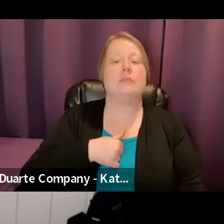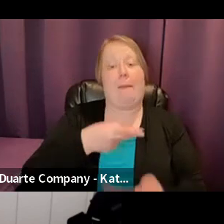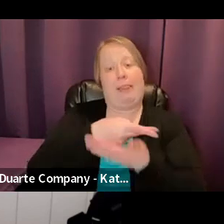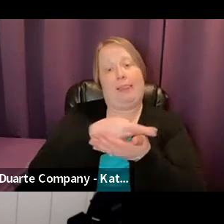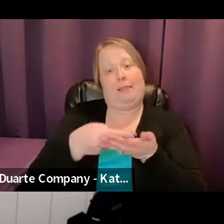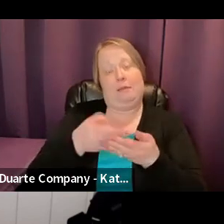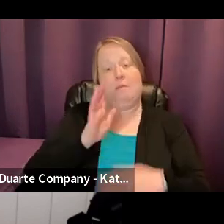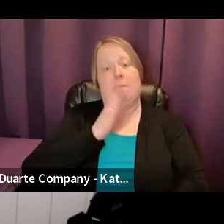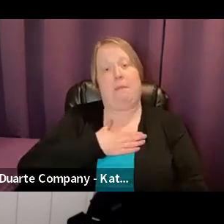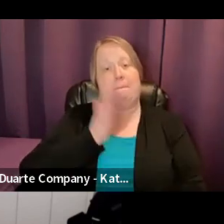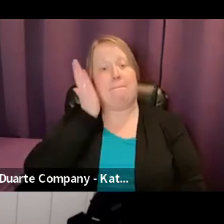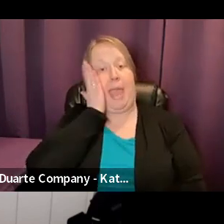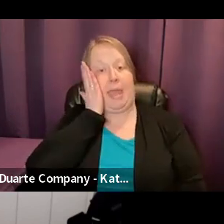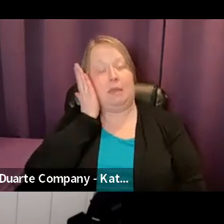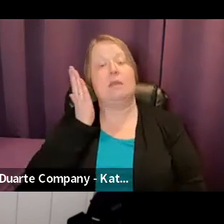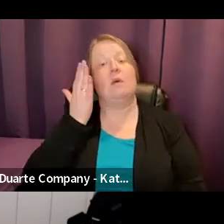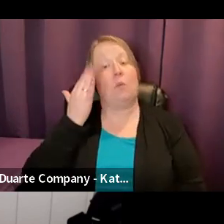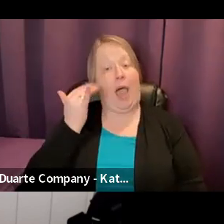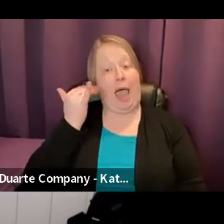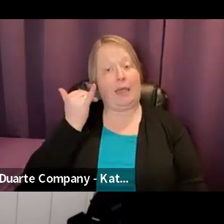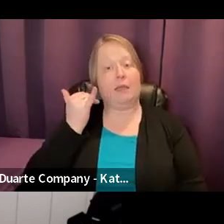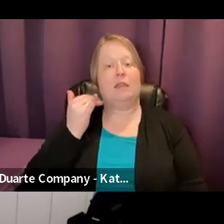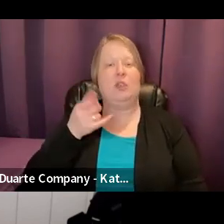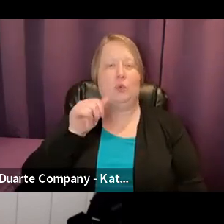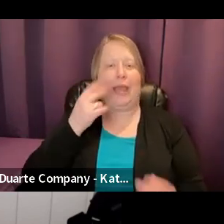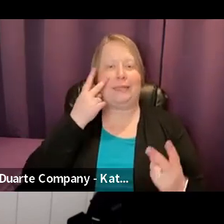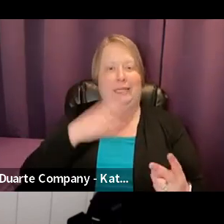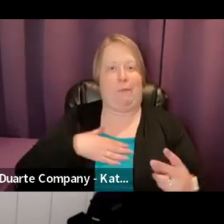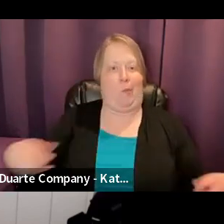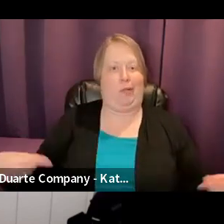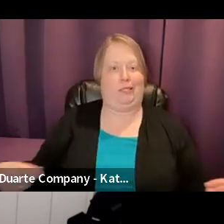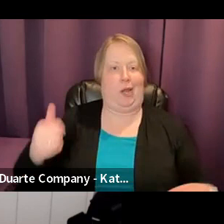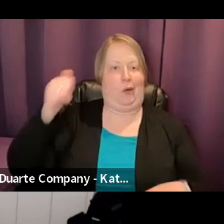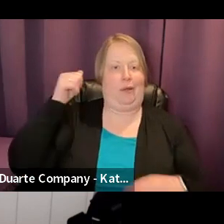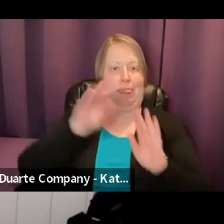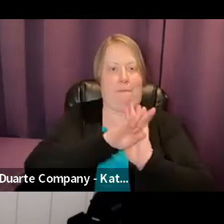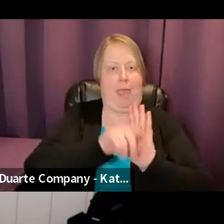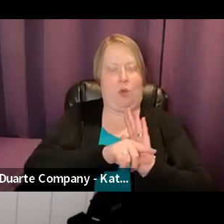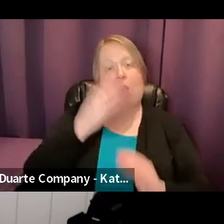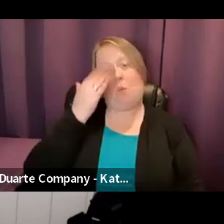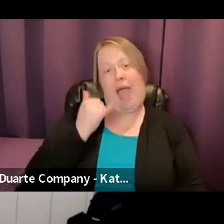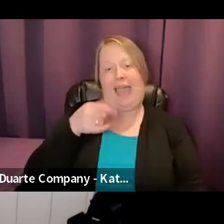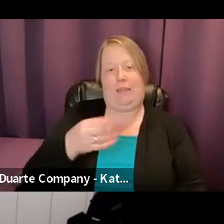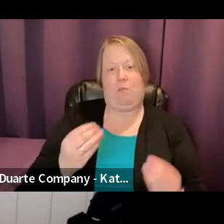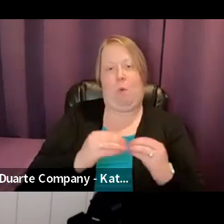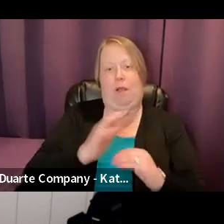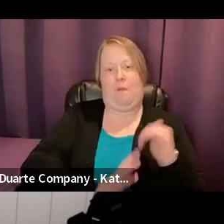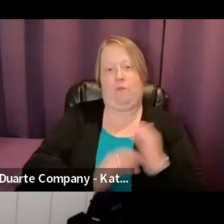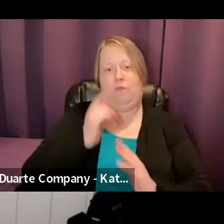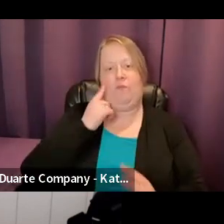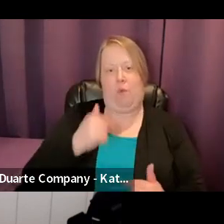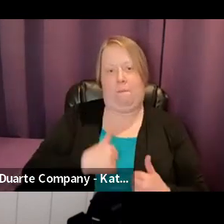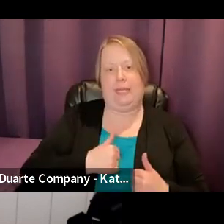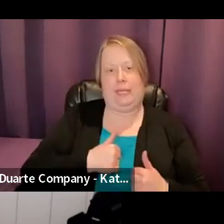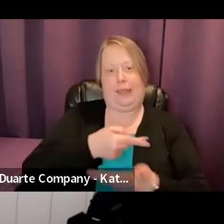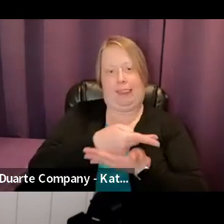in my bed because and you can see my wheelchair in the background, because it's more comfortable for me to